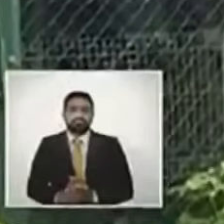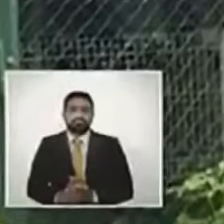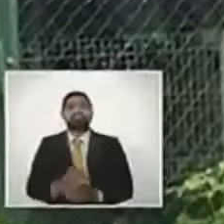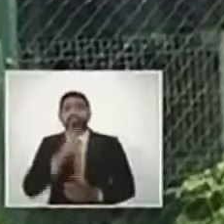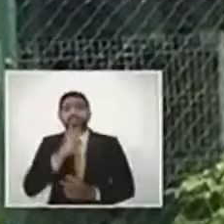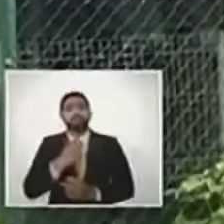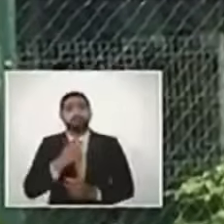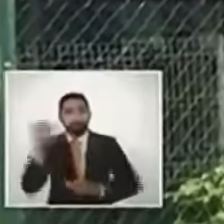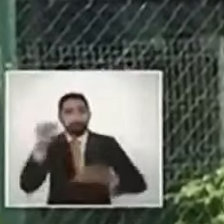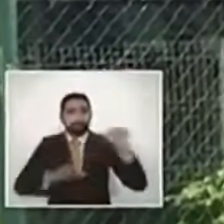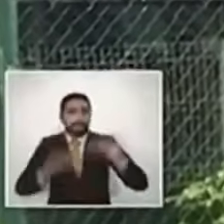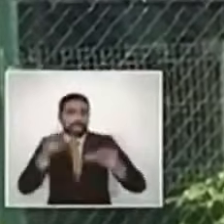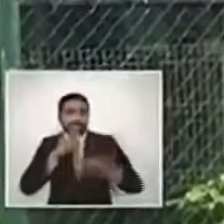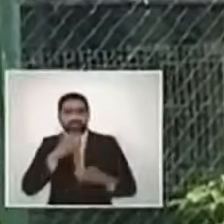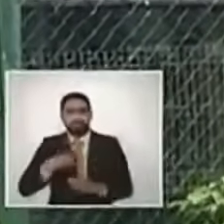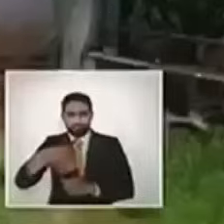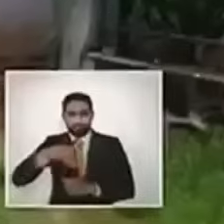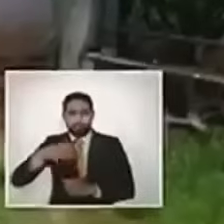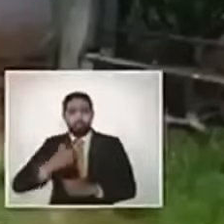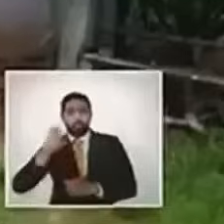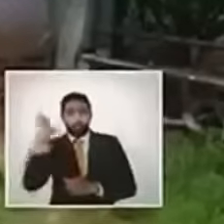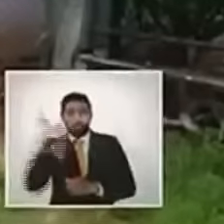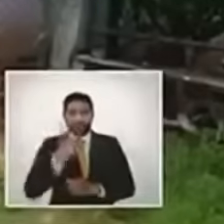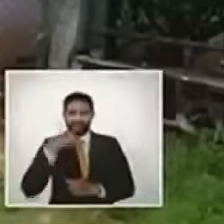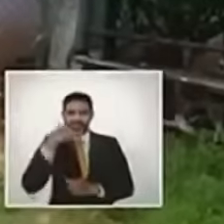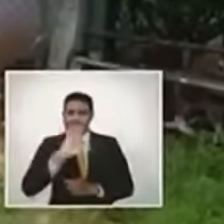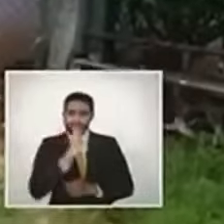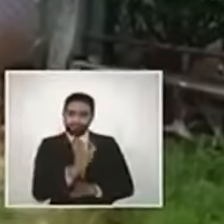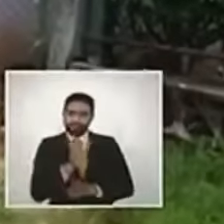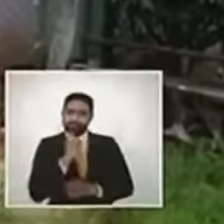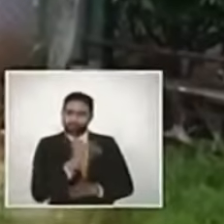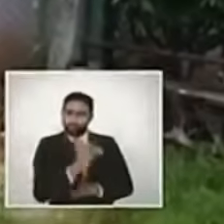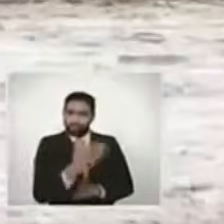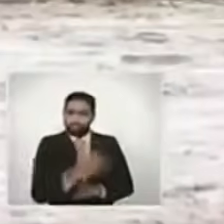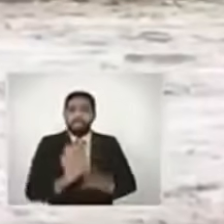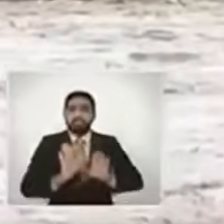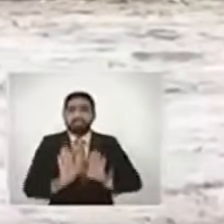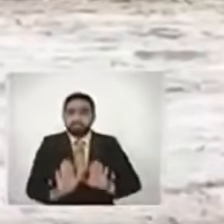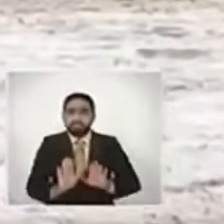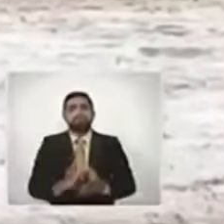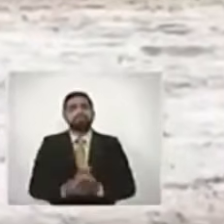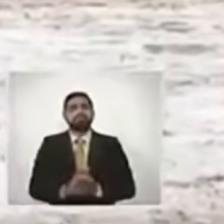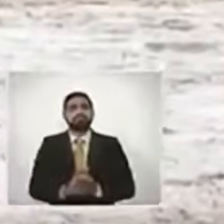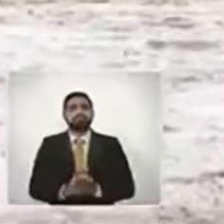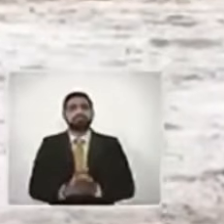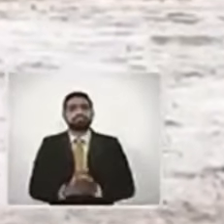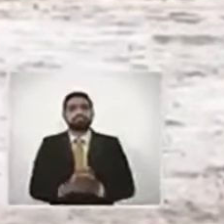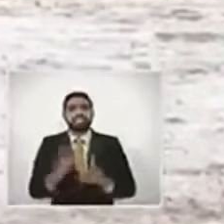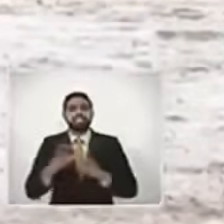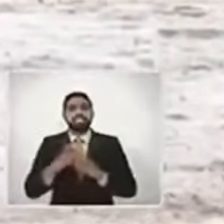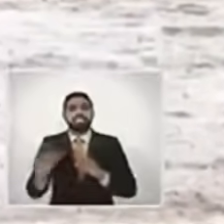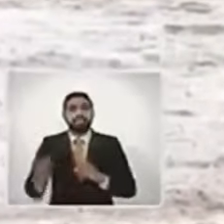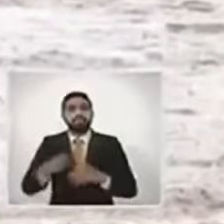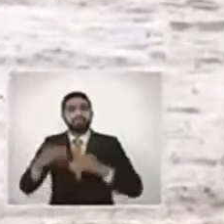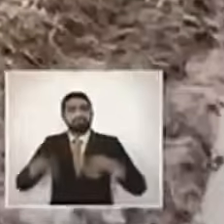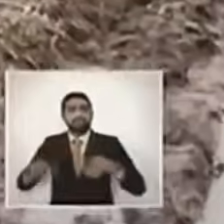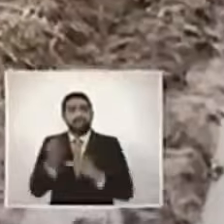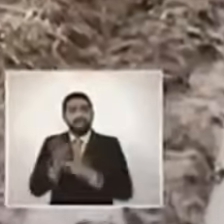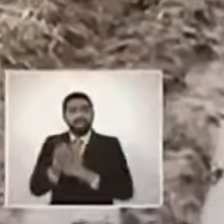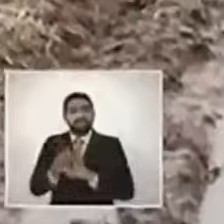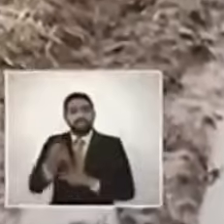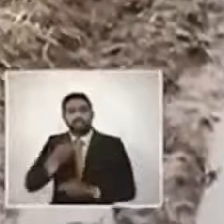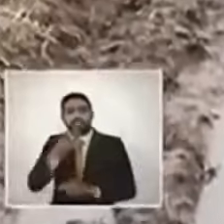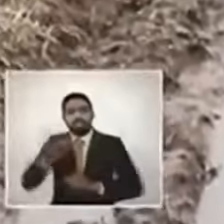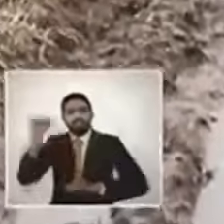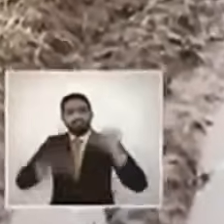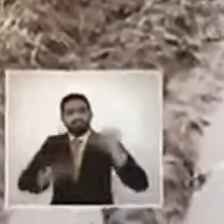other fields in the country were being used at the paddy fields managed by the Department of Agriculture in Kantale. Farmers allege that chemical fertilizer